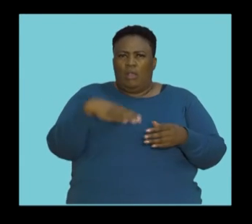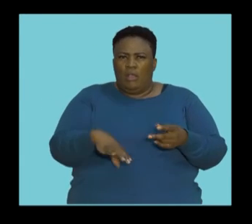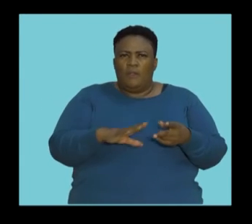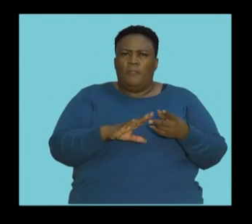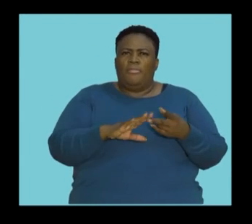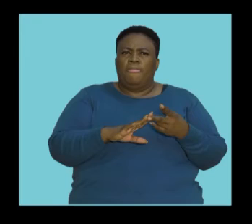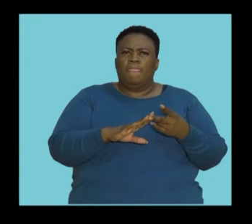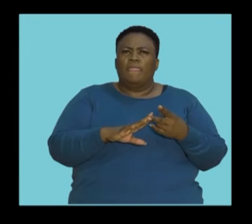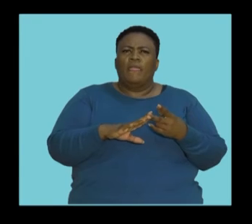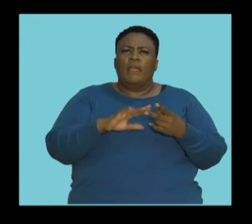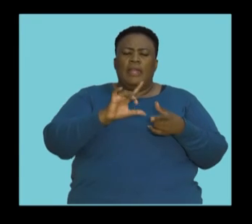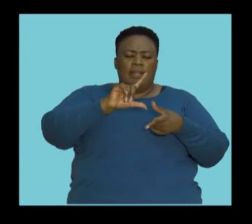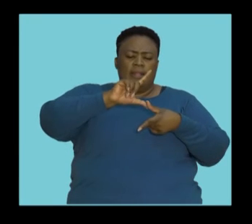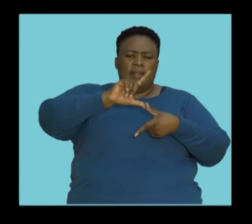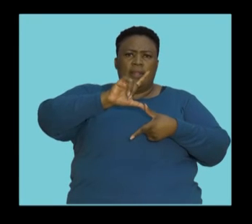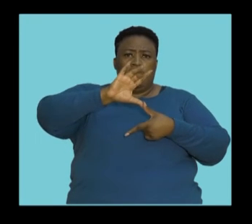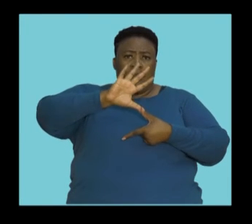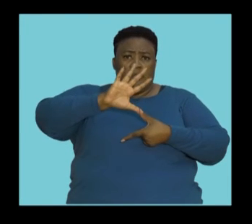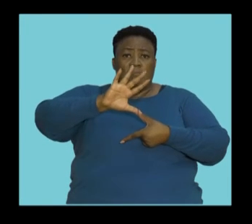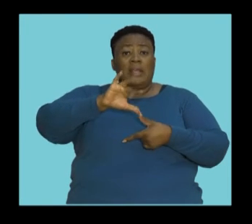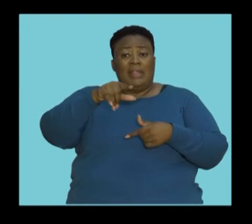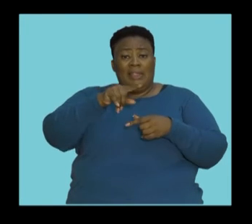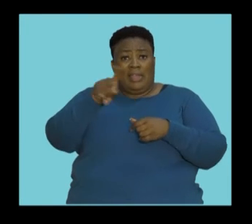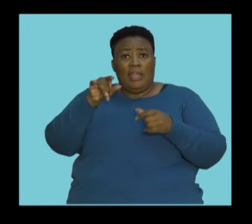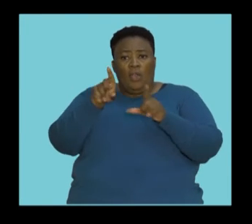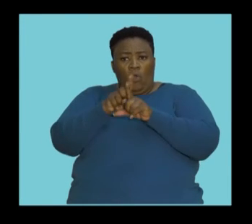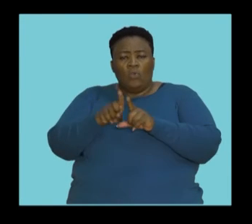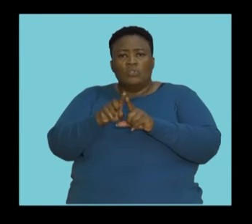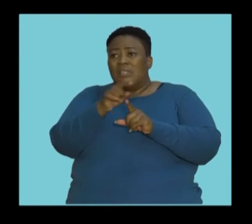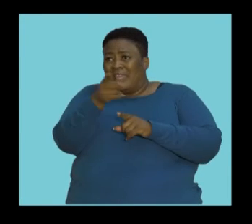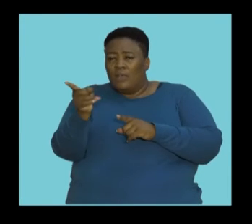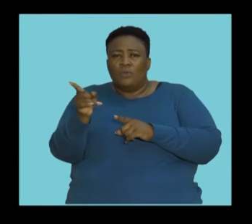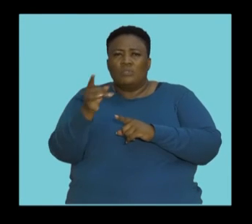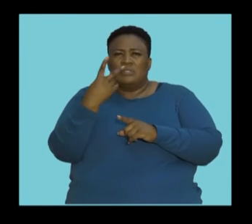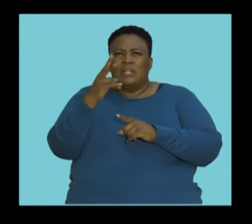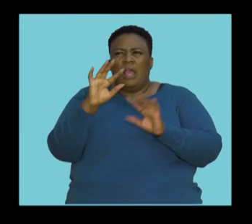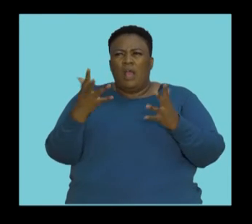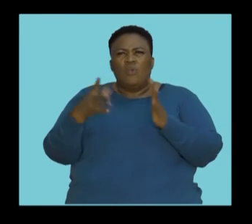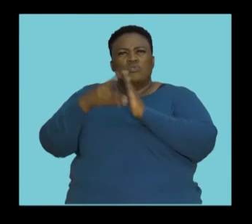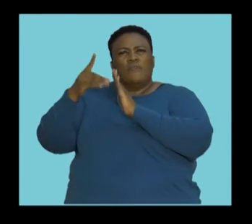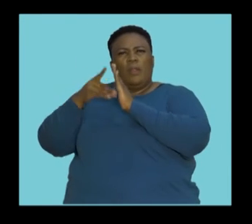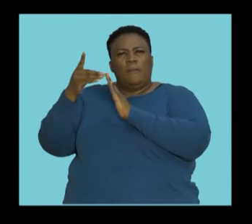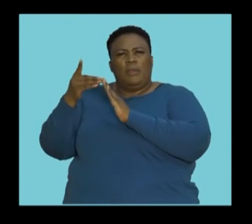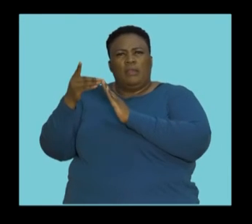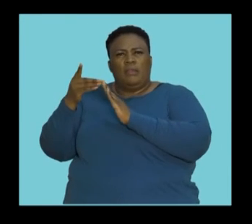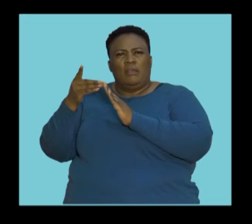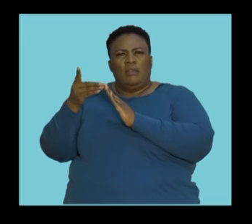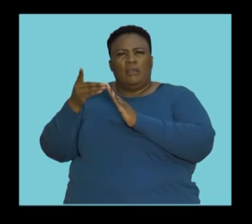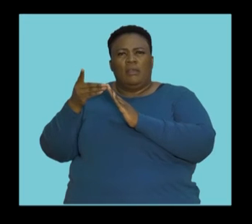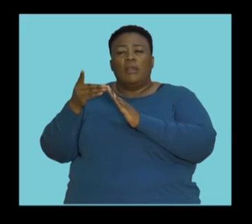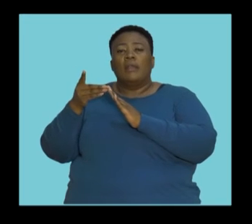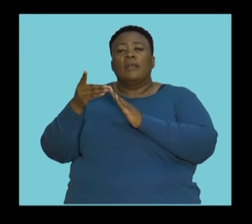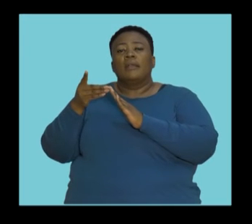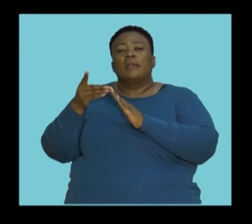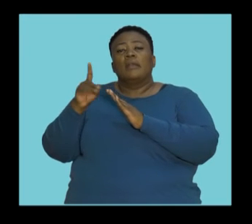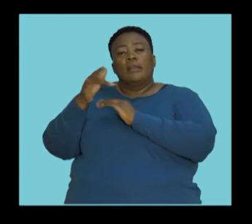Asia, and Latin America are all seen as developing countries. So I think that's very important in us trying to